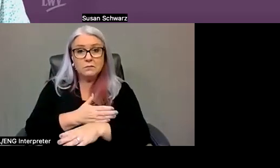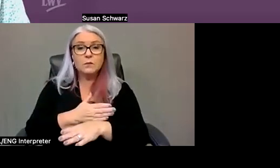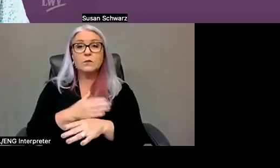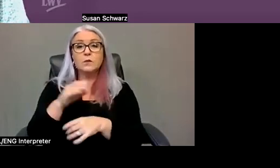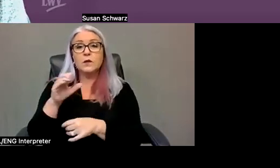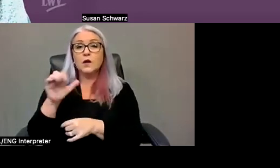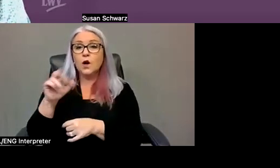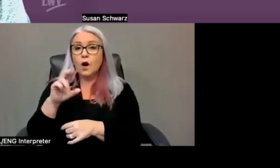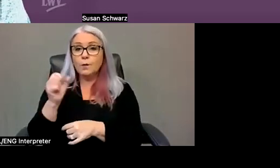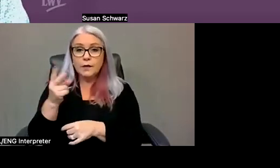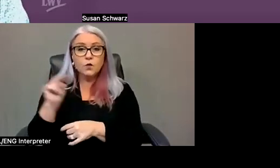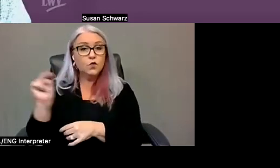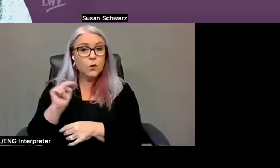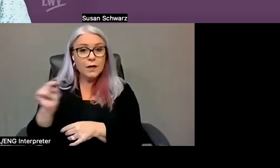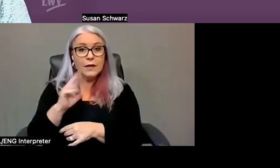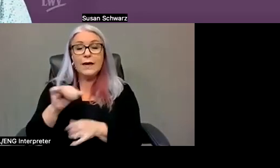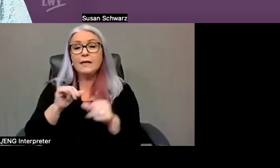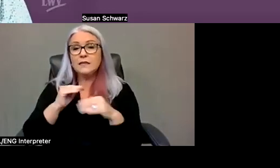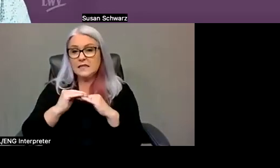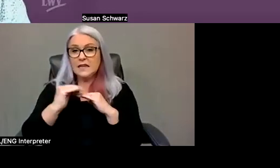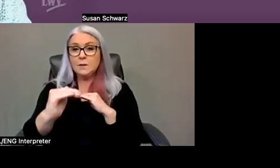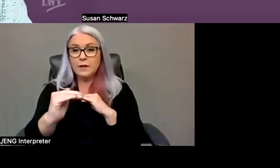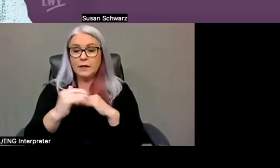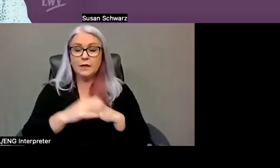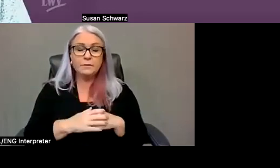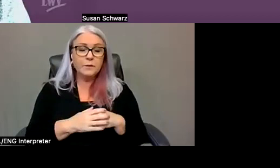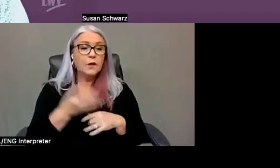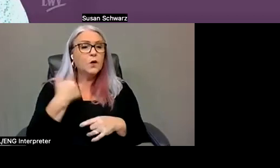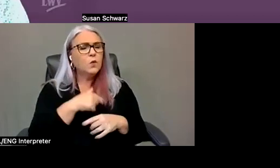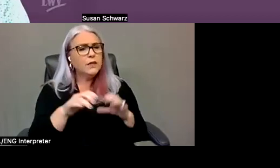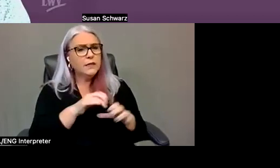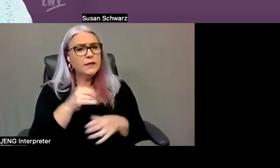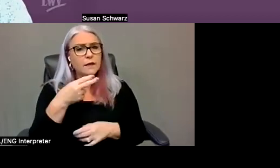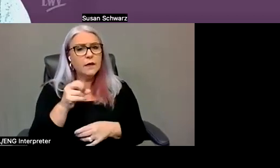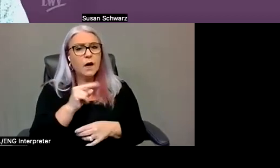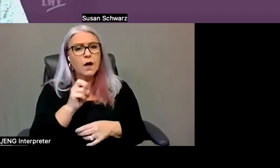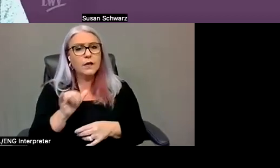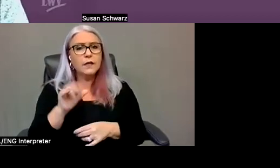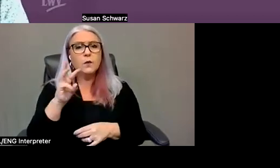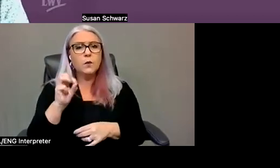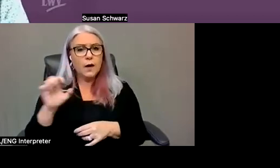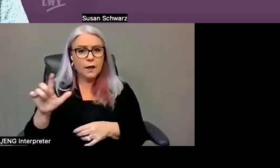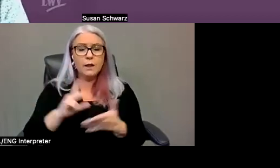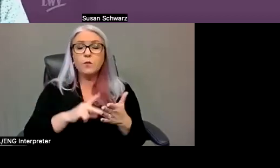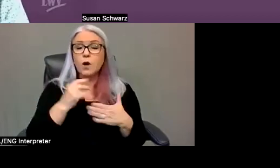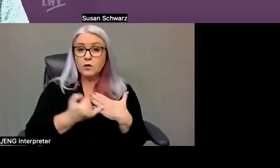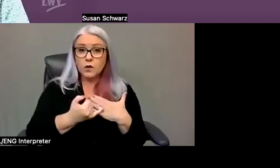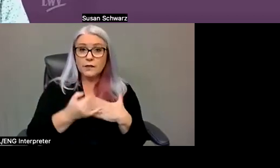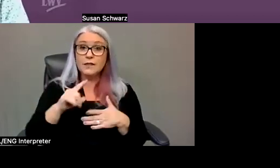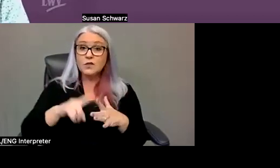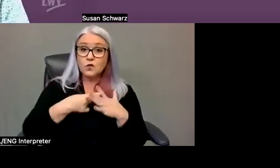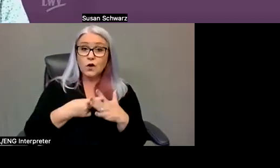Well, as I've mentioned before, we did this Honeywell project, which starts with the